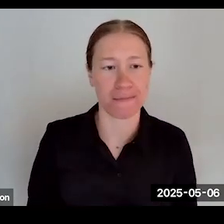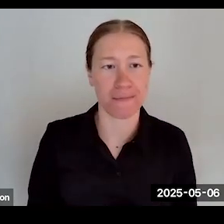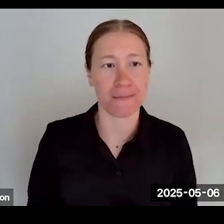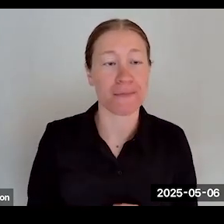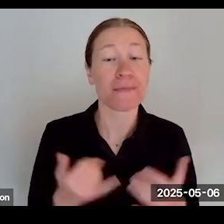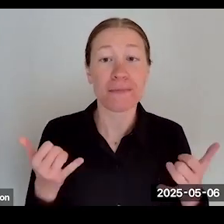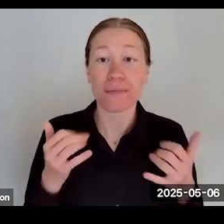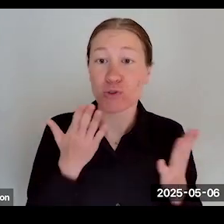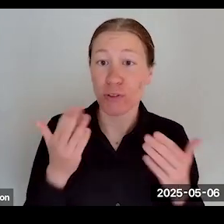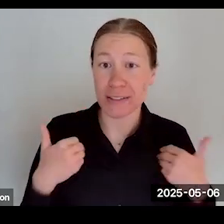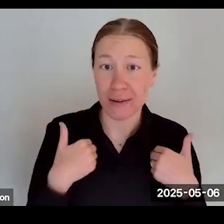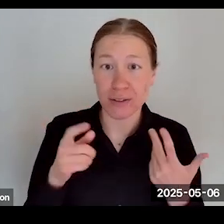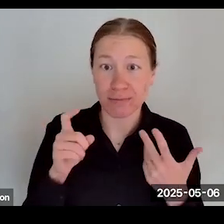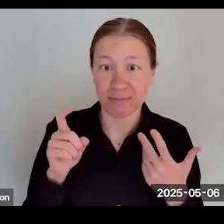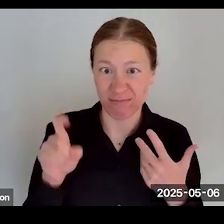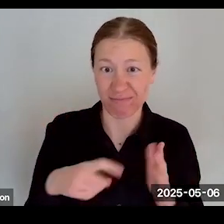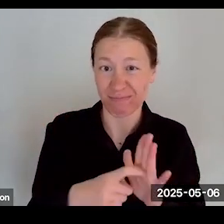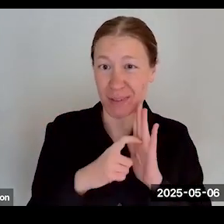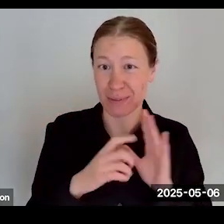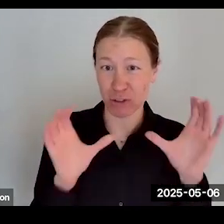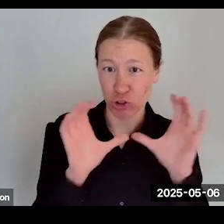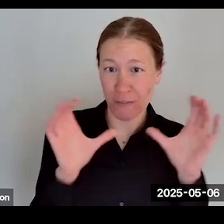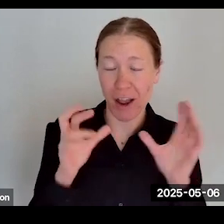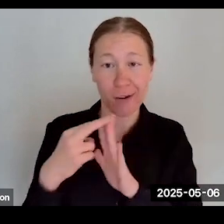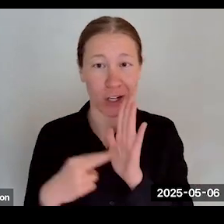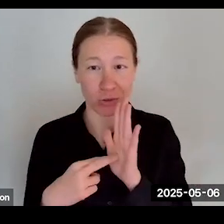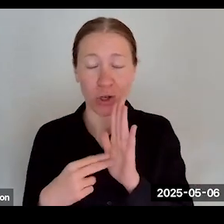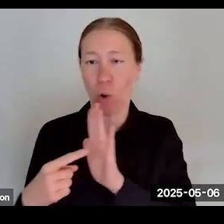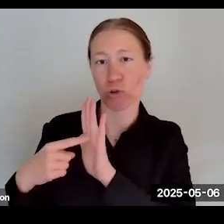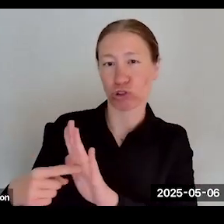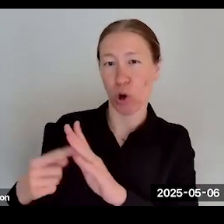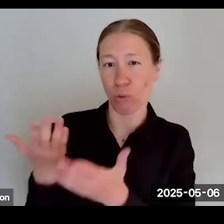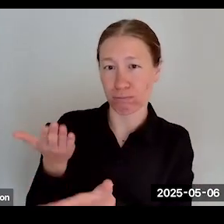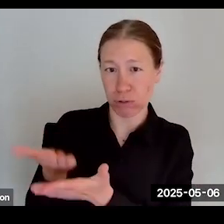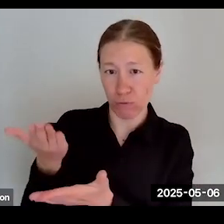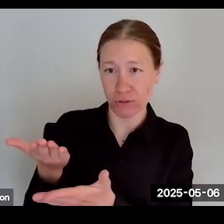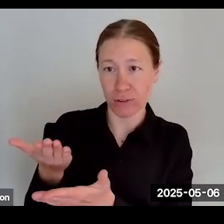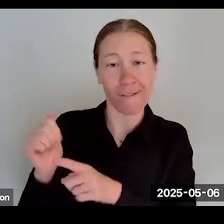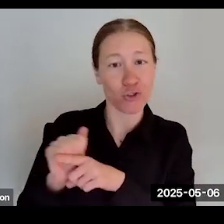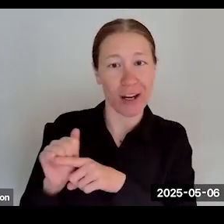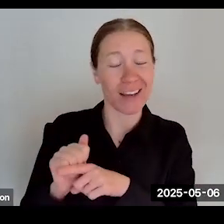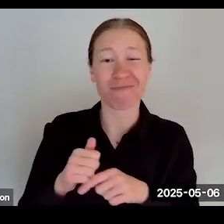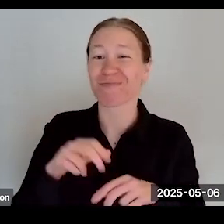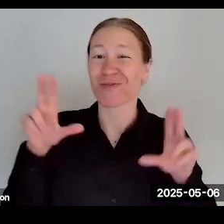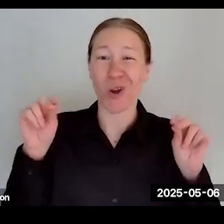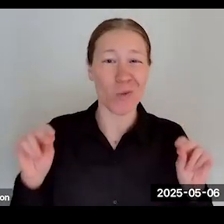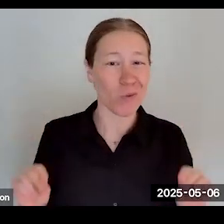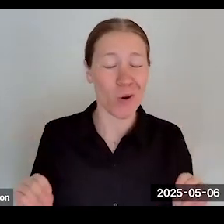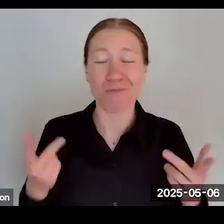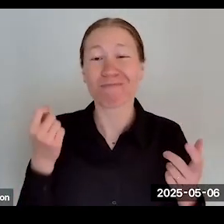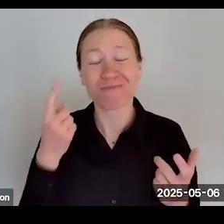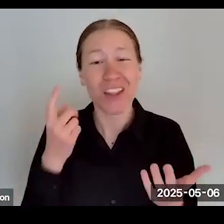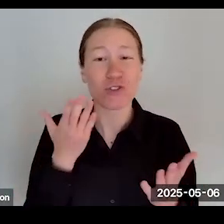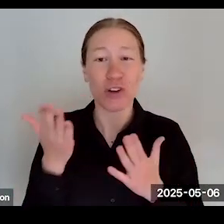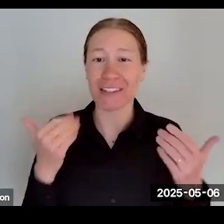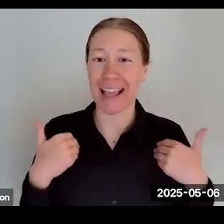Do service animals need to be certified, registered, or show proof of training? No to each of these. Service animals